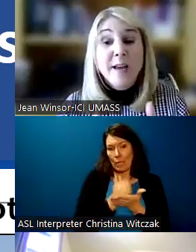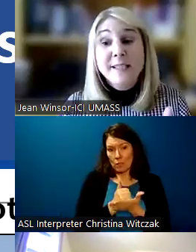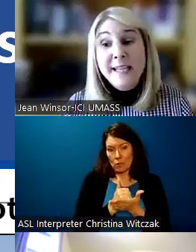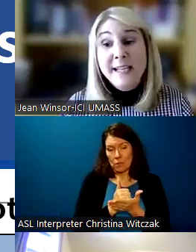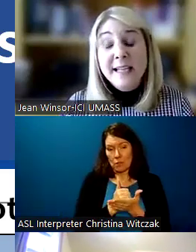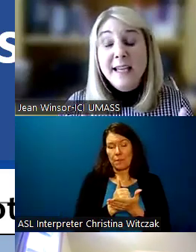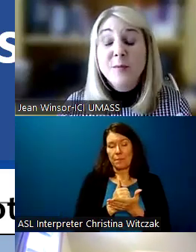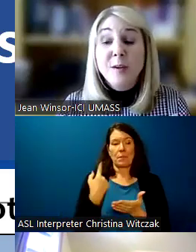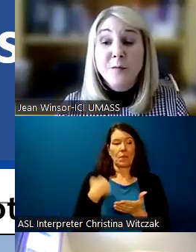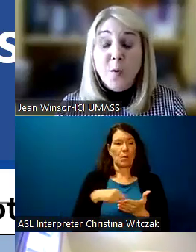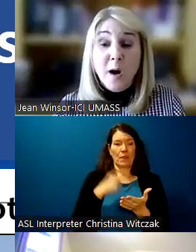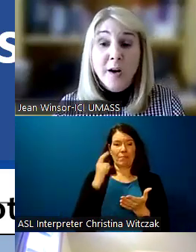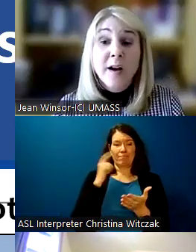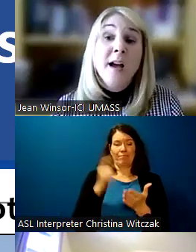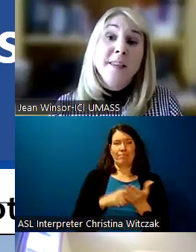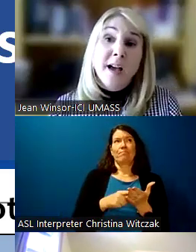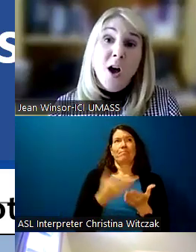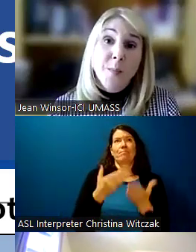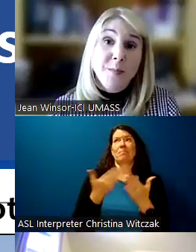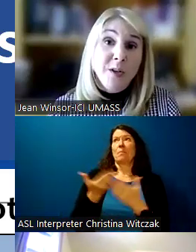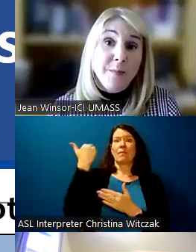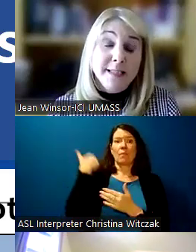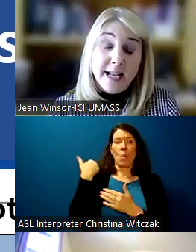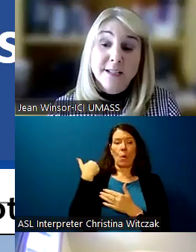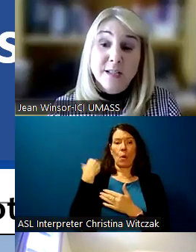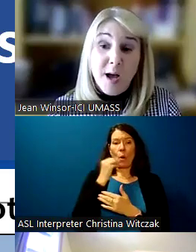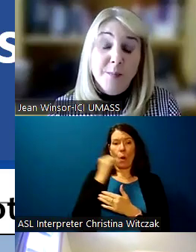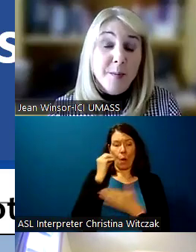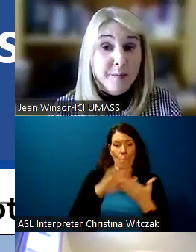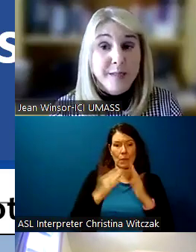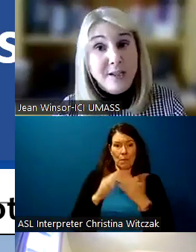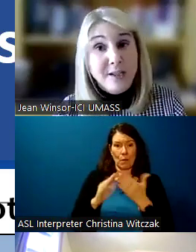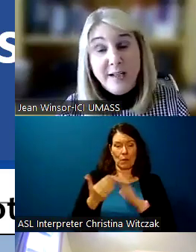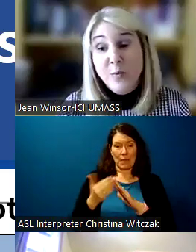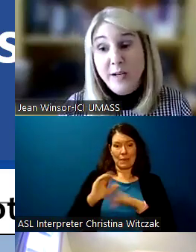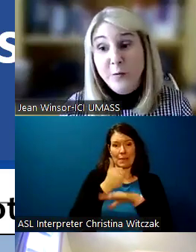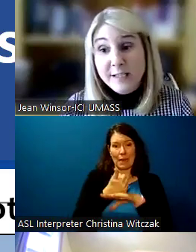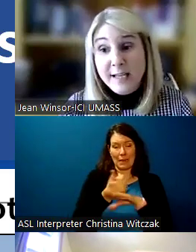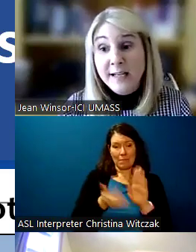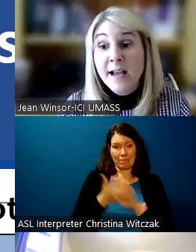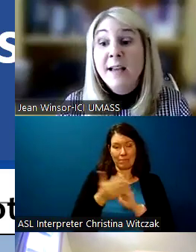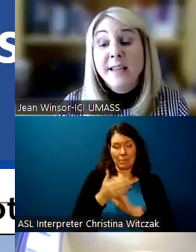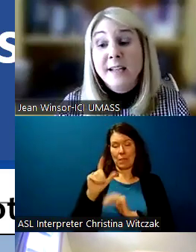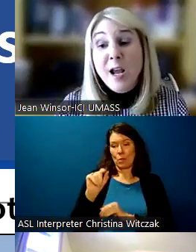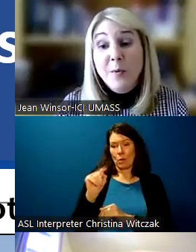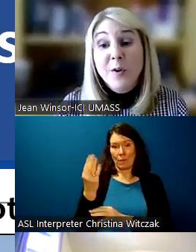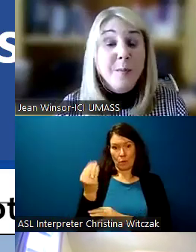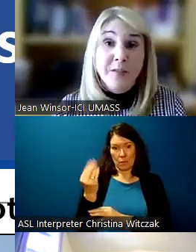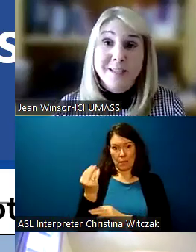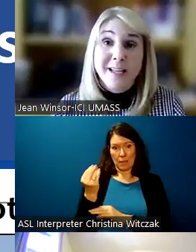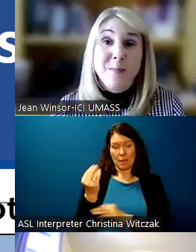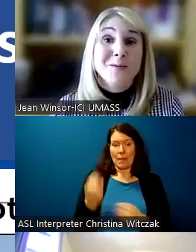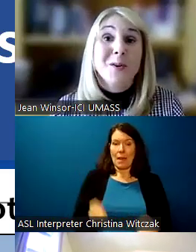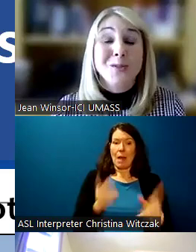we have seen, even before the home and community-based settings implementation in 2014, that the number of